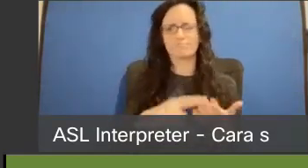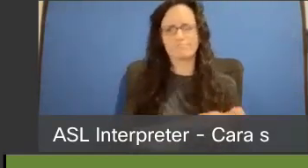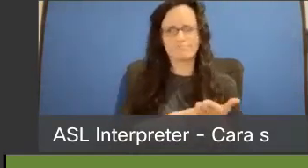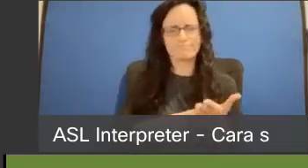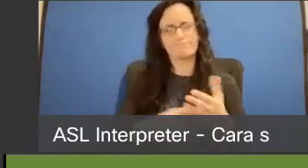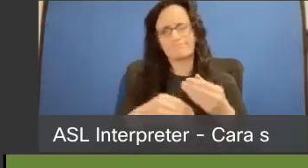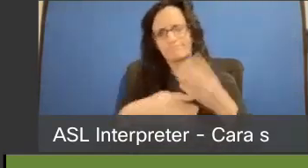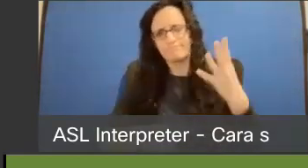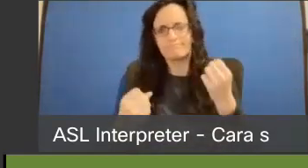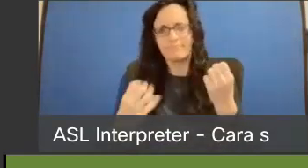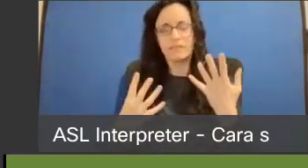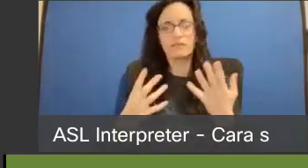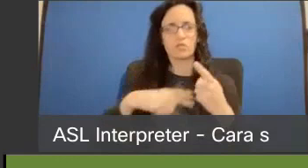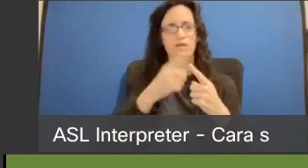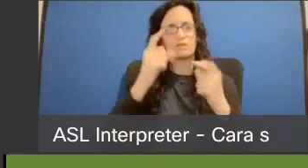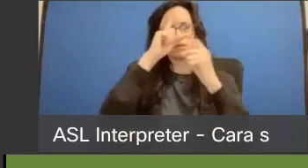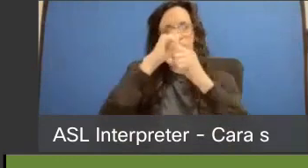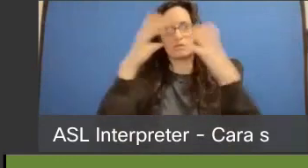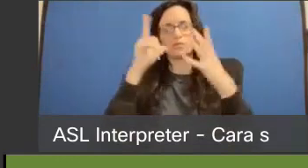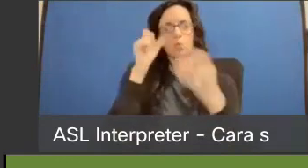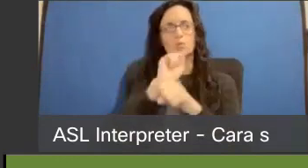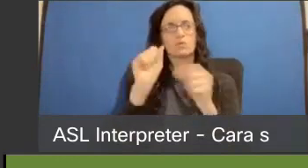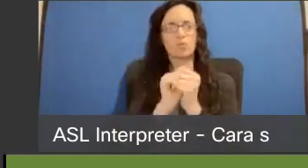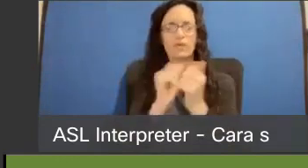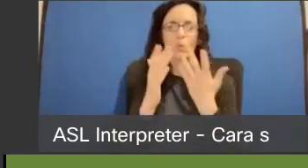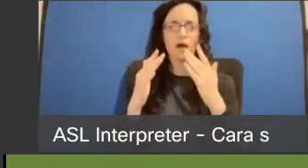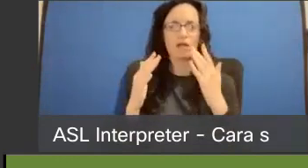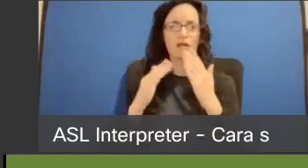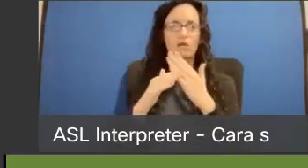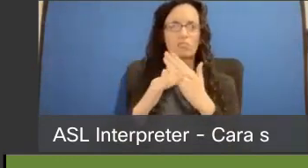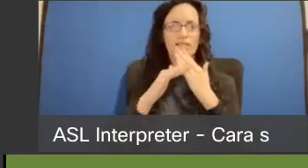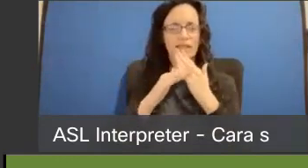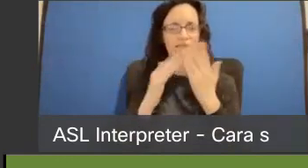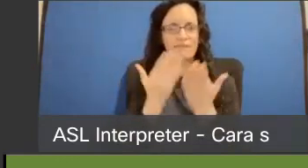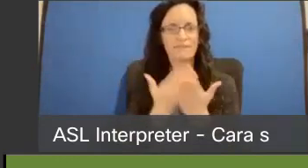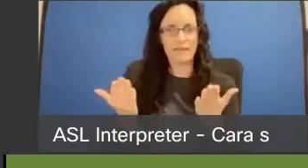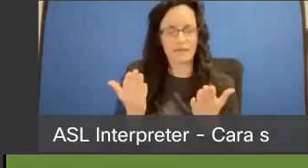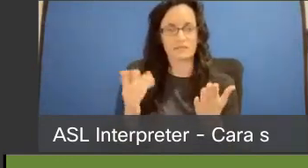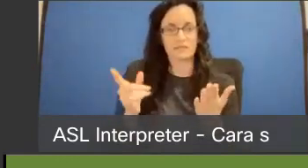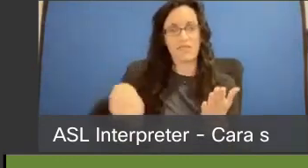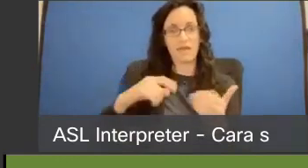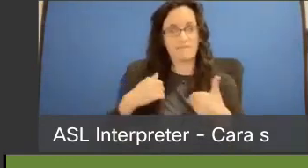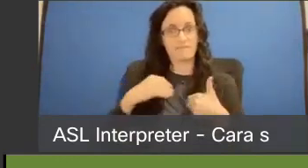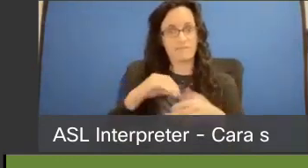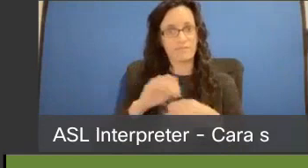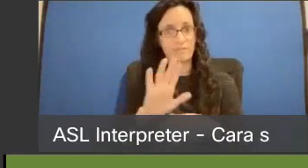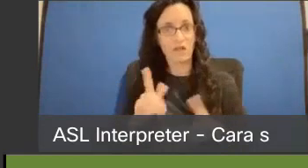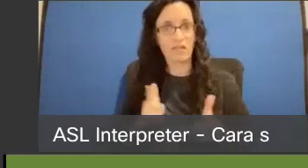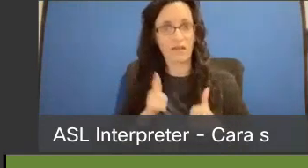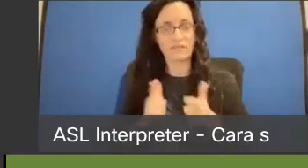about the people you work with, what are the protective factors that you're looking for to see if they have in their lives? The things that help support them, that help them get